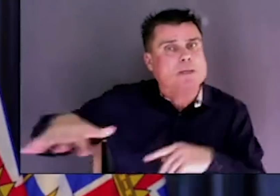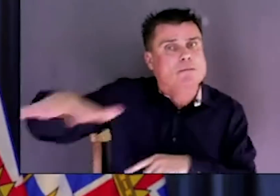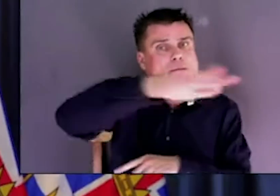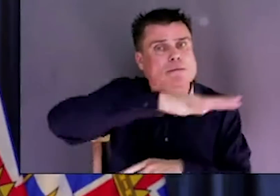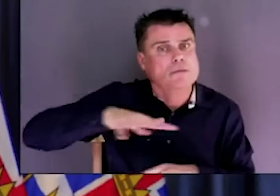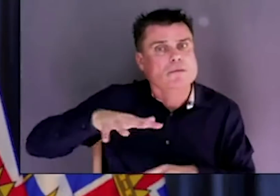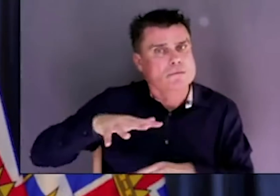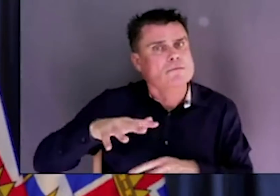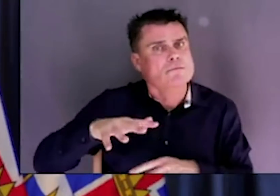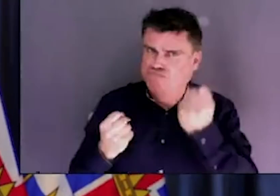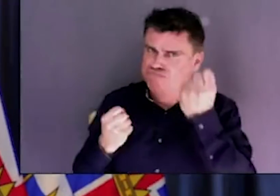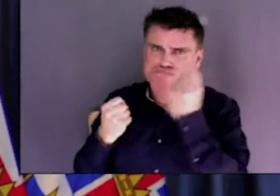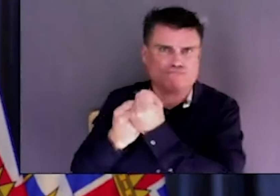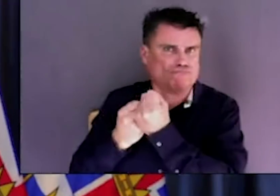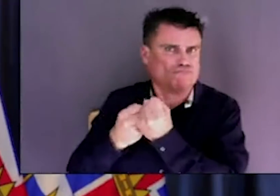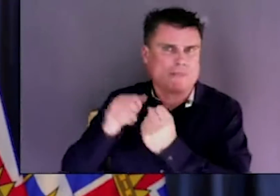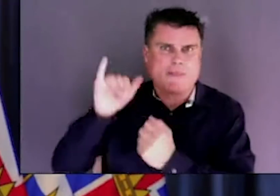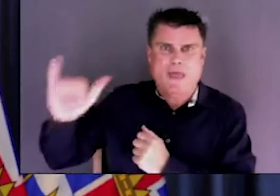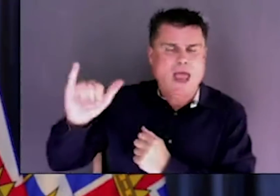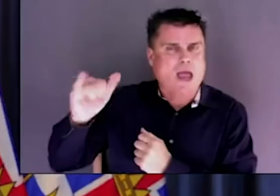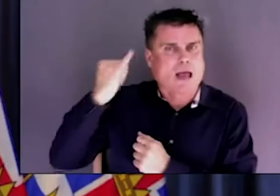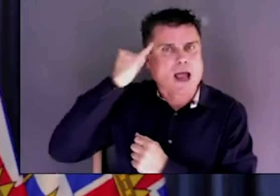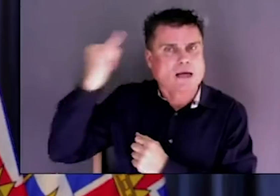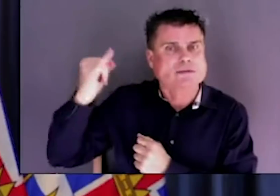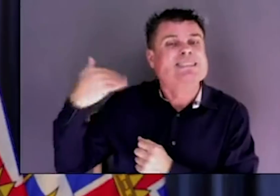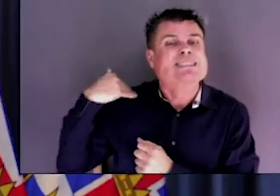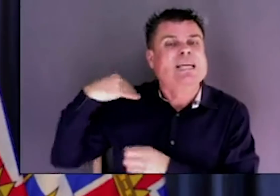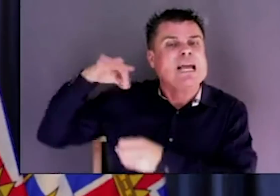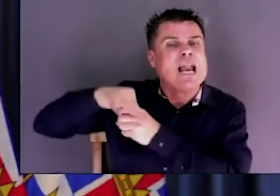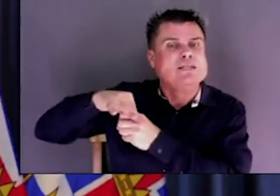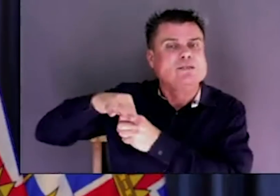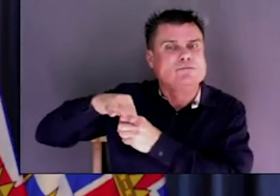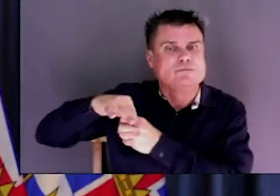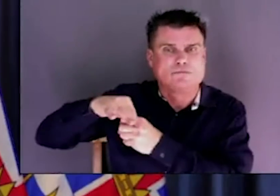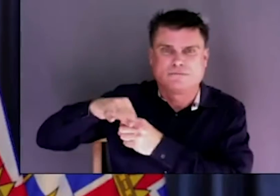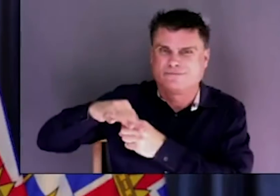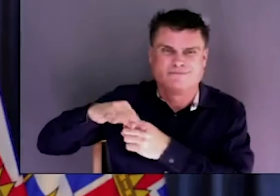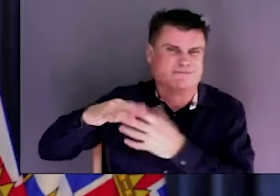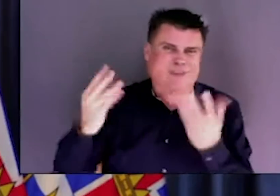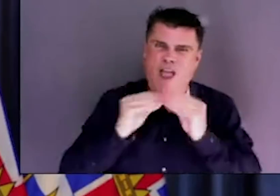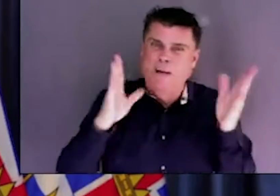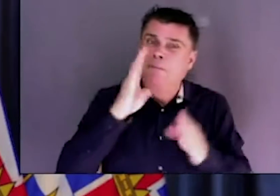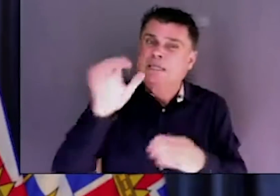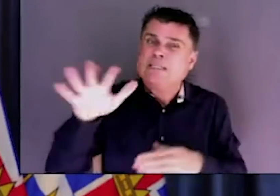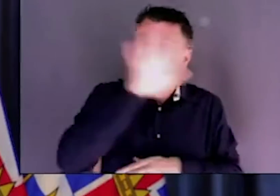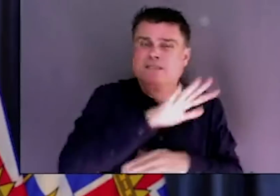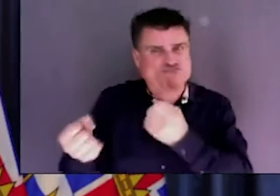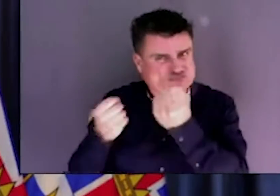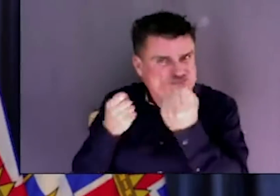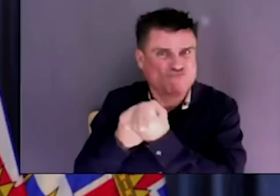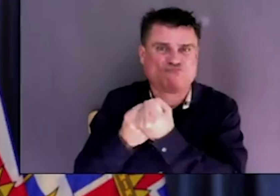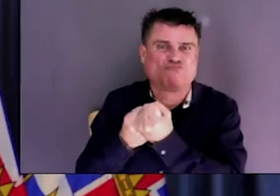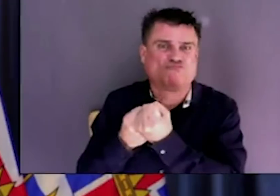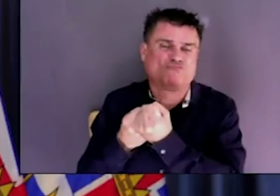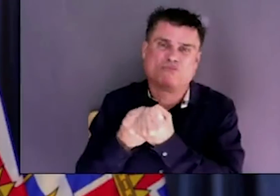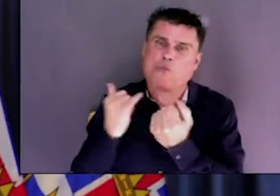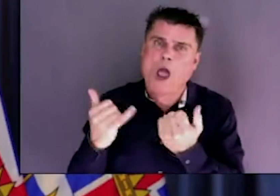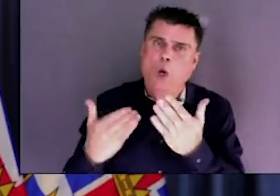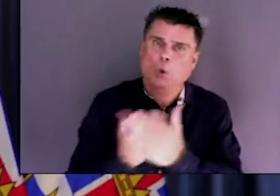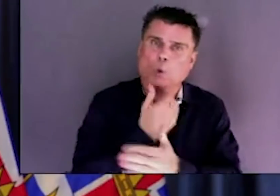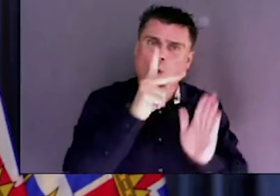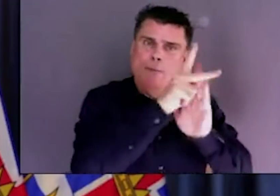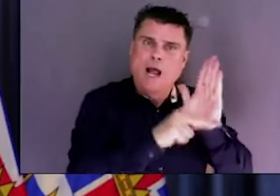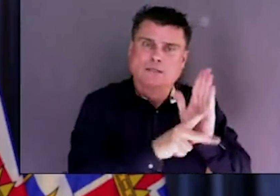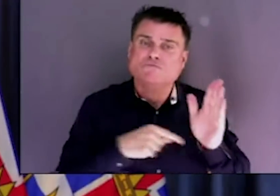cost-effective way to get dollars into people's pockets, those vulnerable populations with low and medium incomes, so that they can